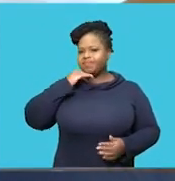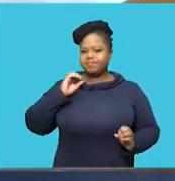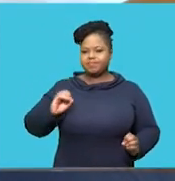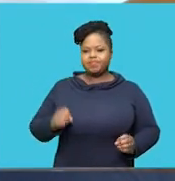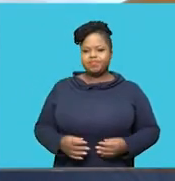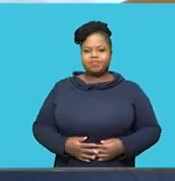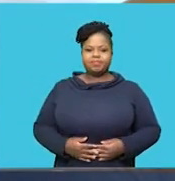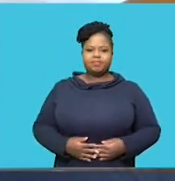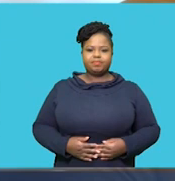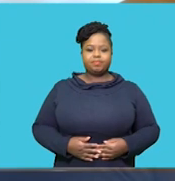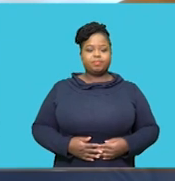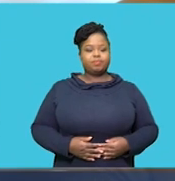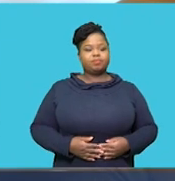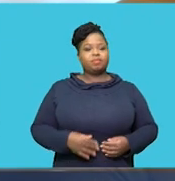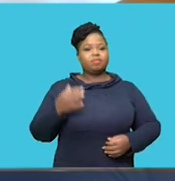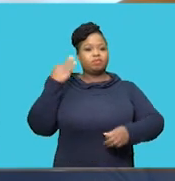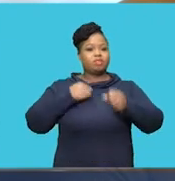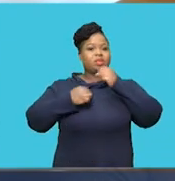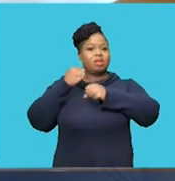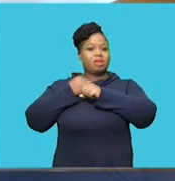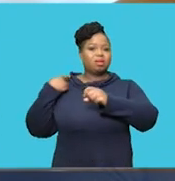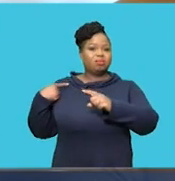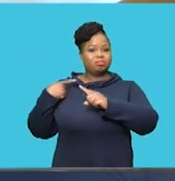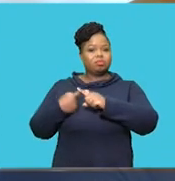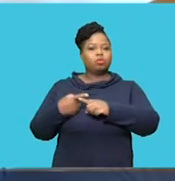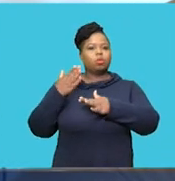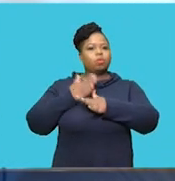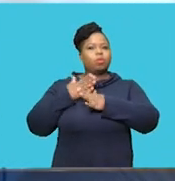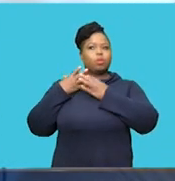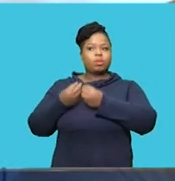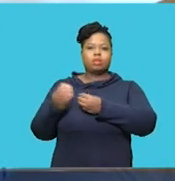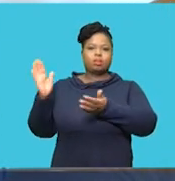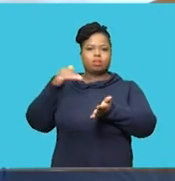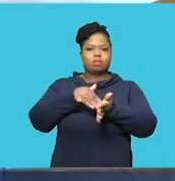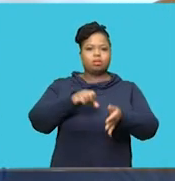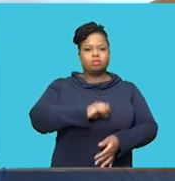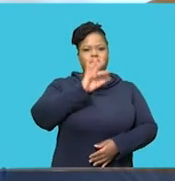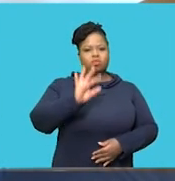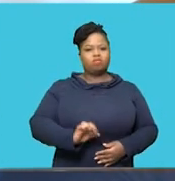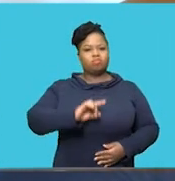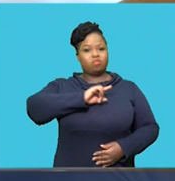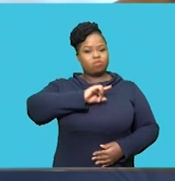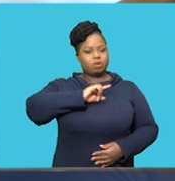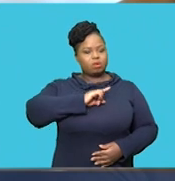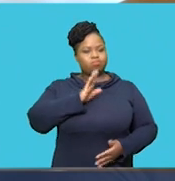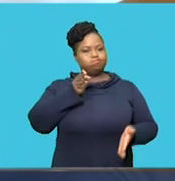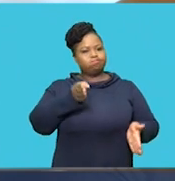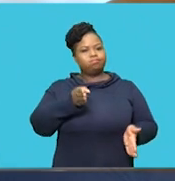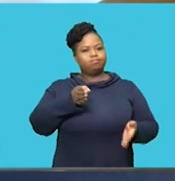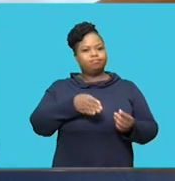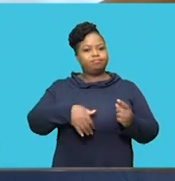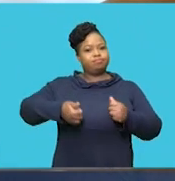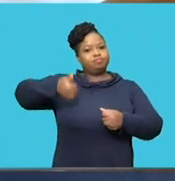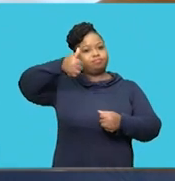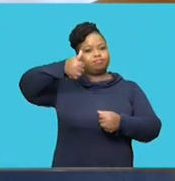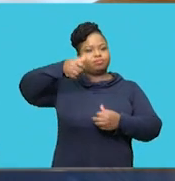We have been working with these companies for years. When they come here in the country, they were coming to, they came under the umbrella